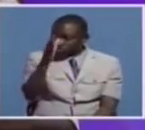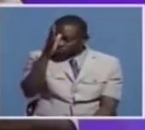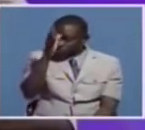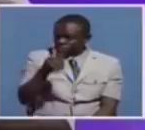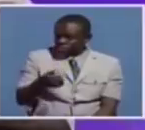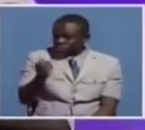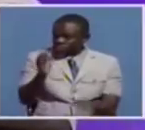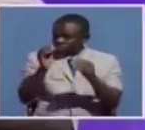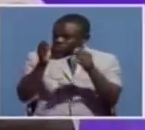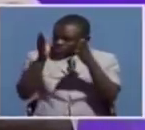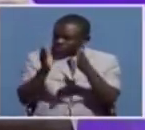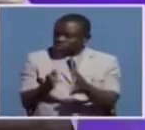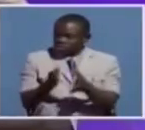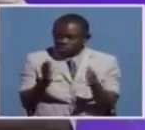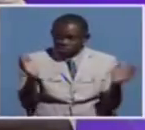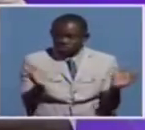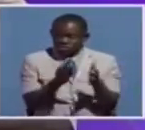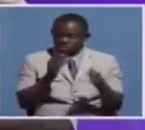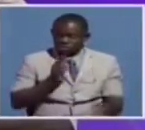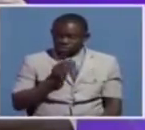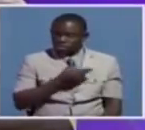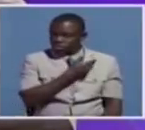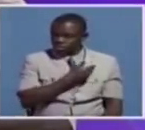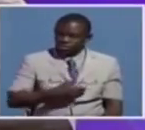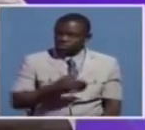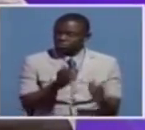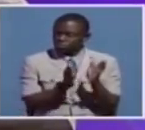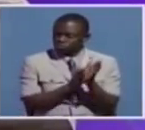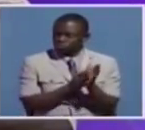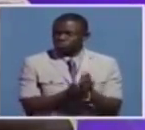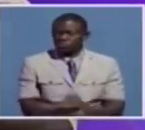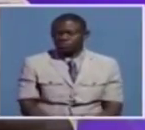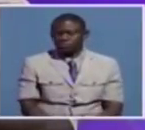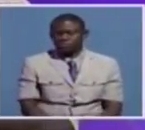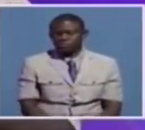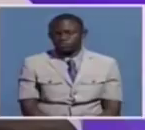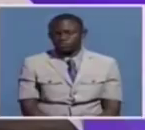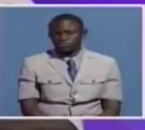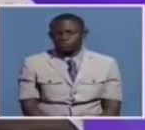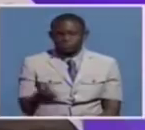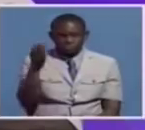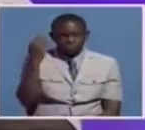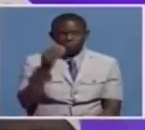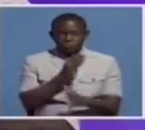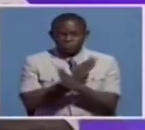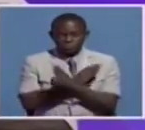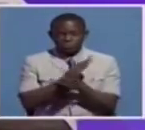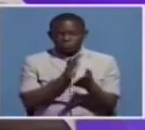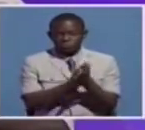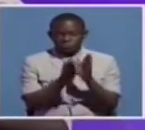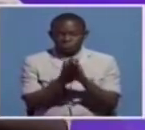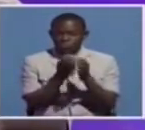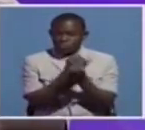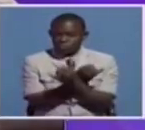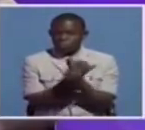this is one thing that we noticed, that we knew that when we became independent, we came